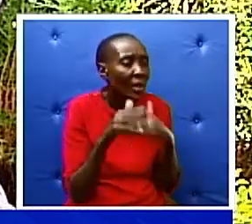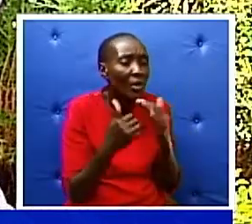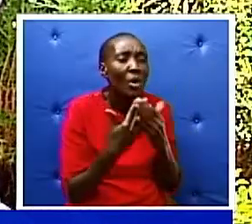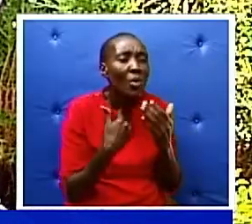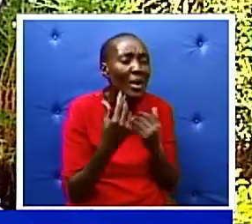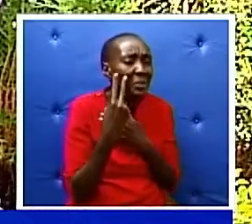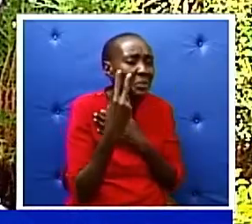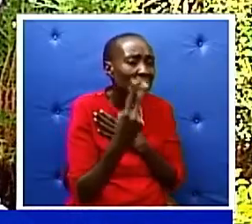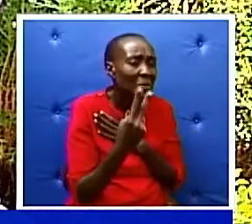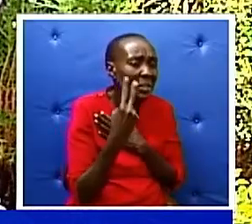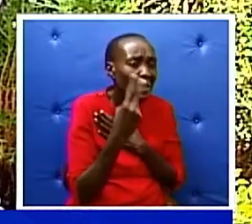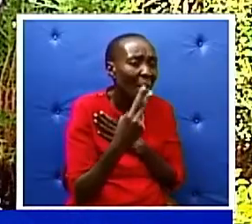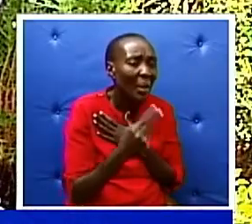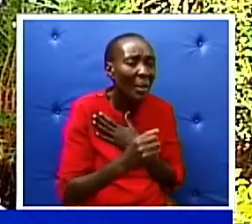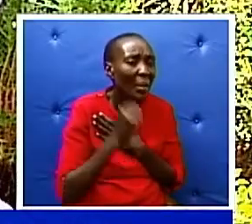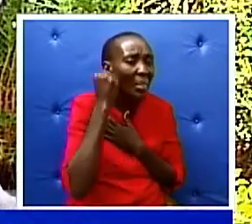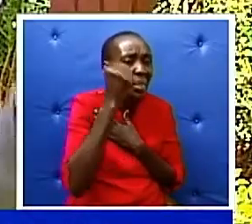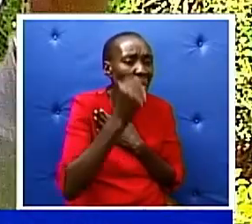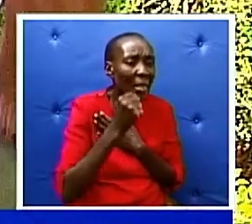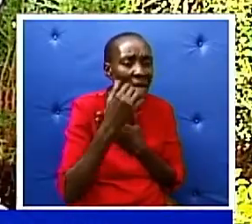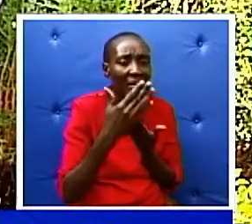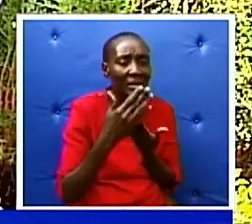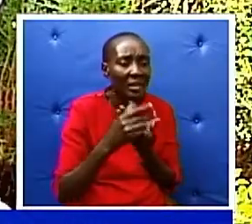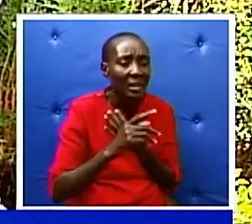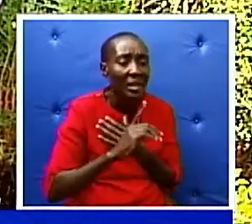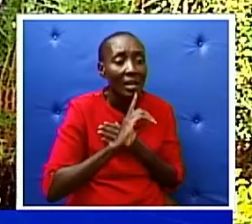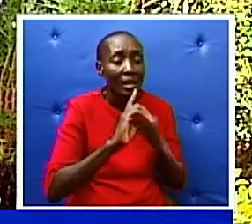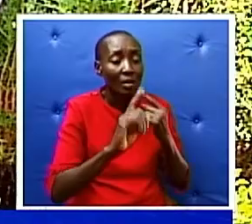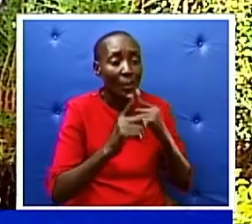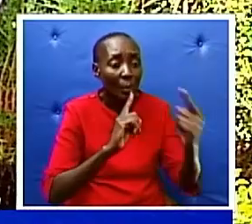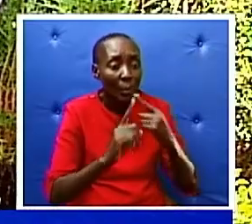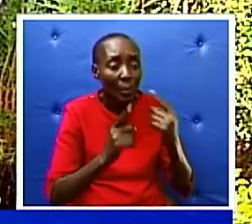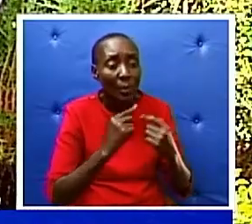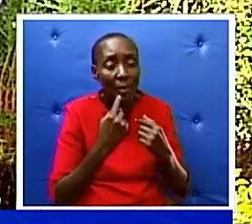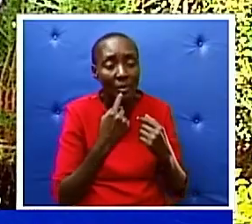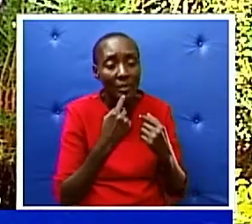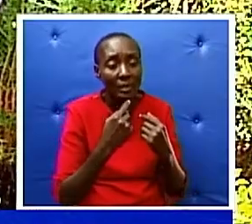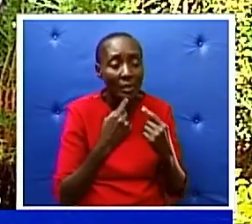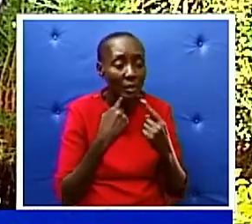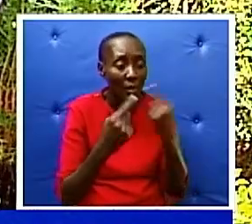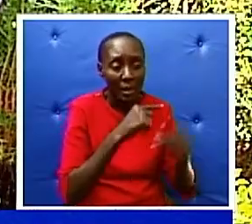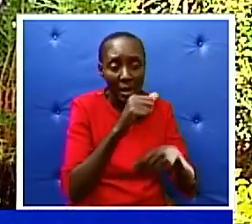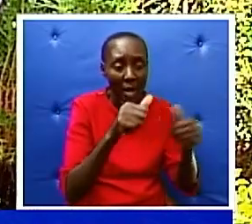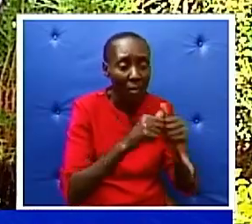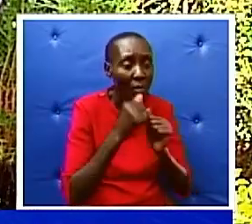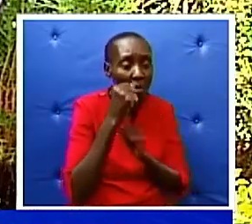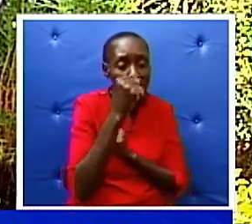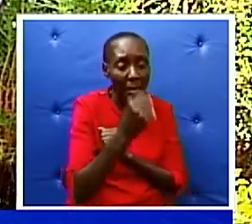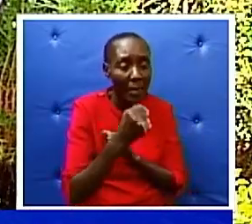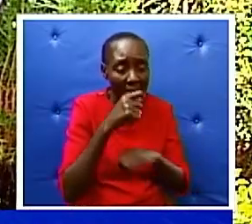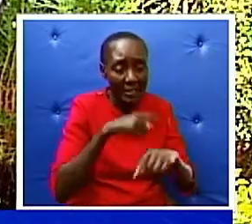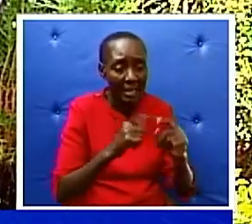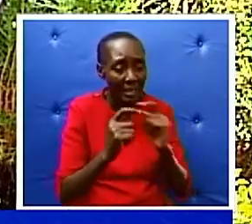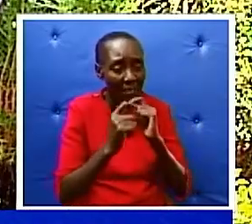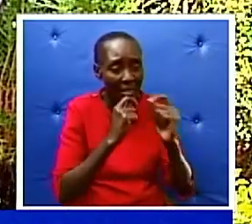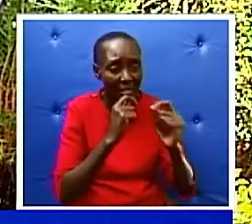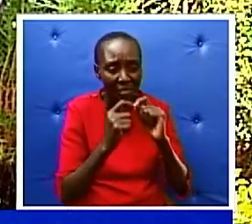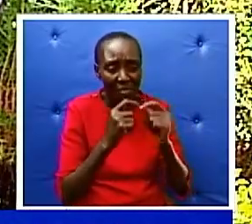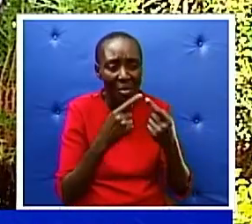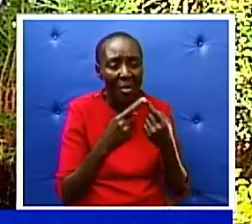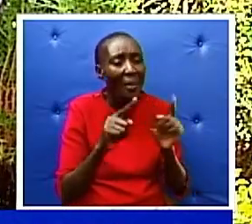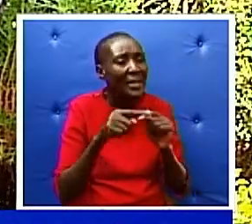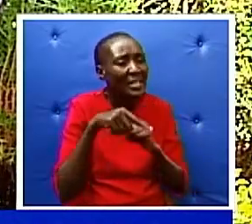not hullabaloos about going to interviews and talking about the party as if you are not a member of that